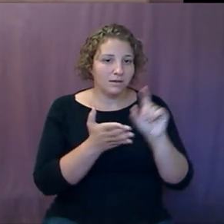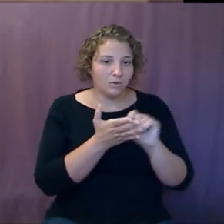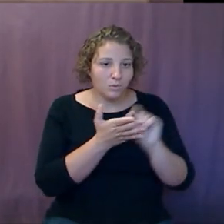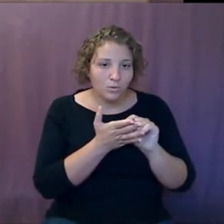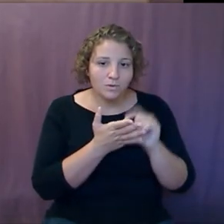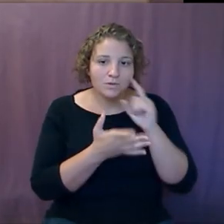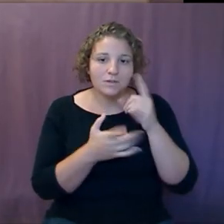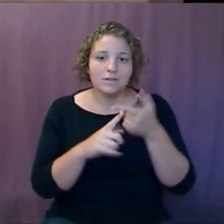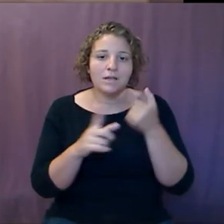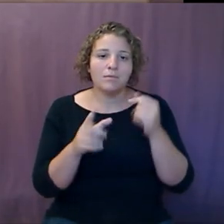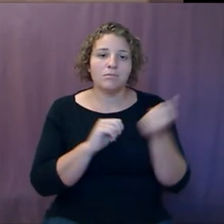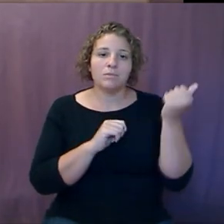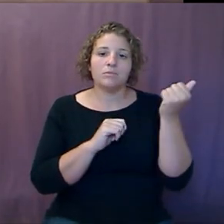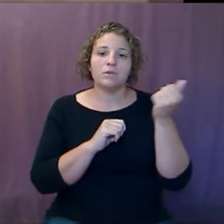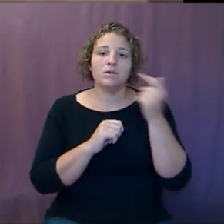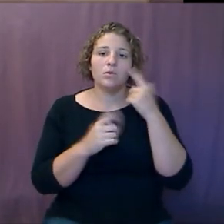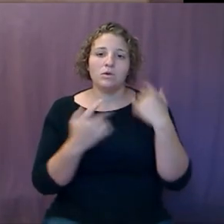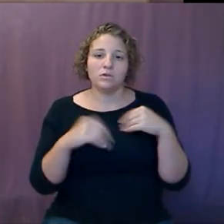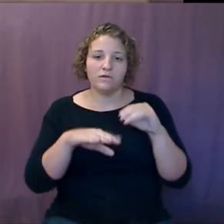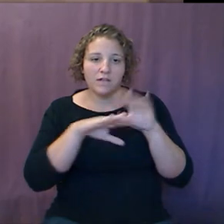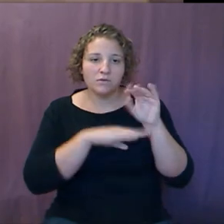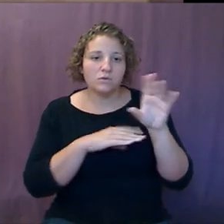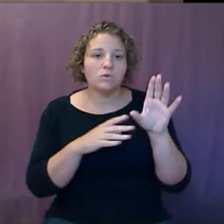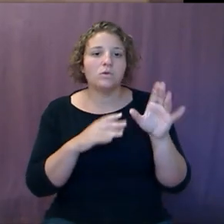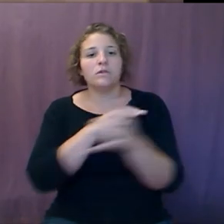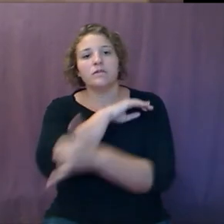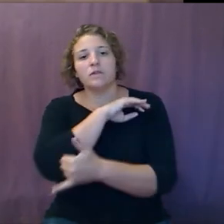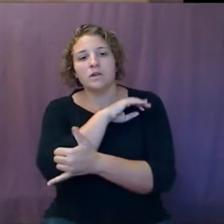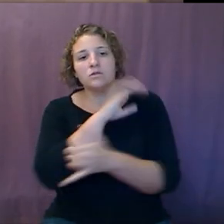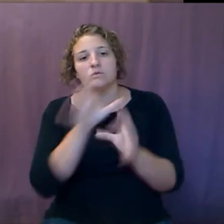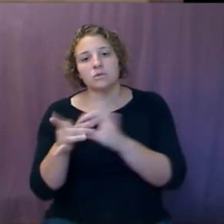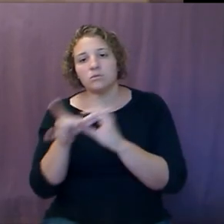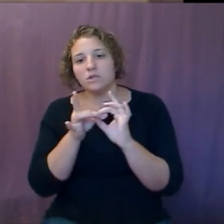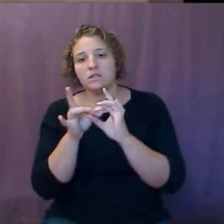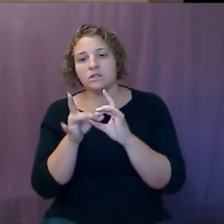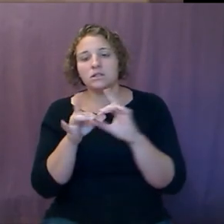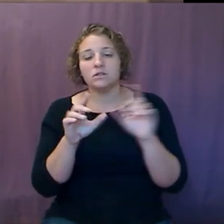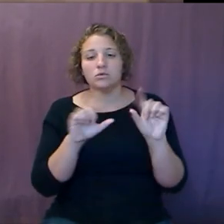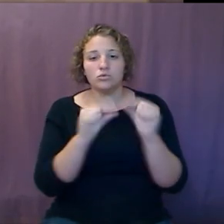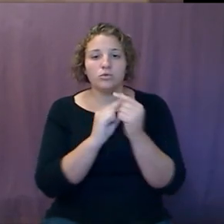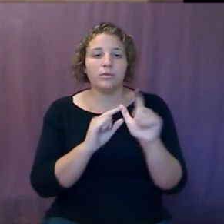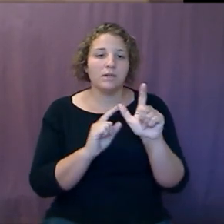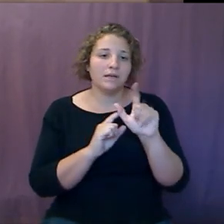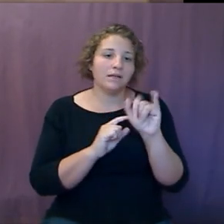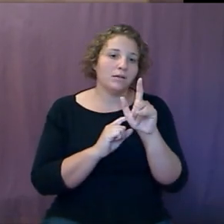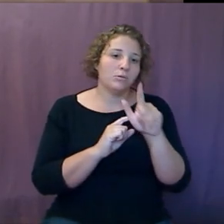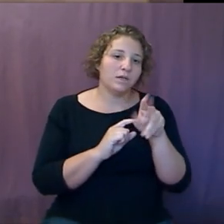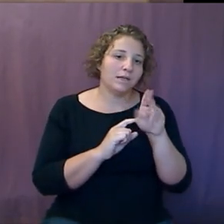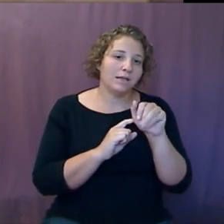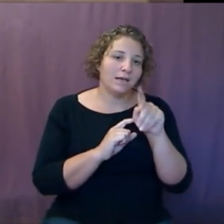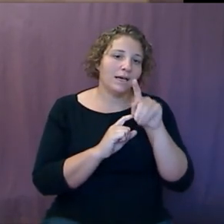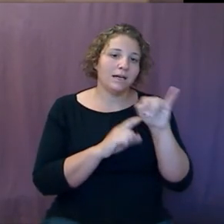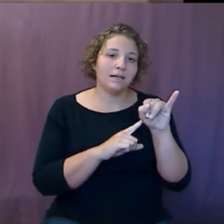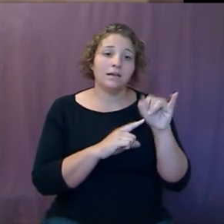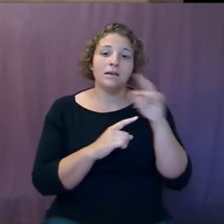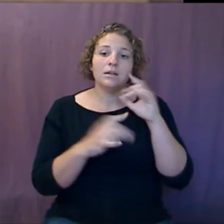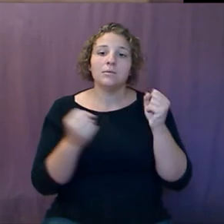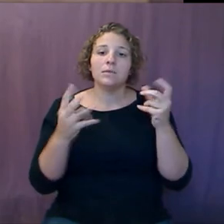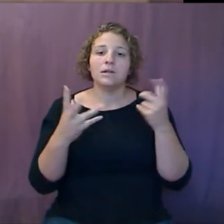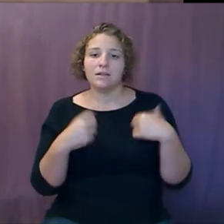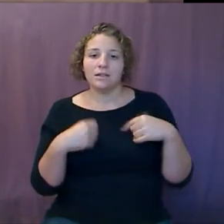also the council and foreign relations there is a group called the Illuminati there's things out there's a number of organizations of the the so-called rich